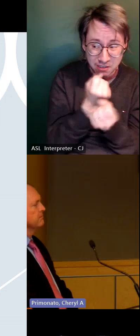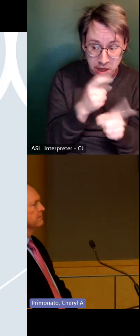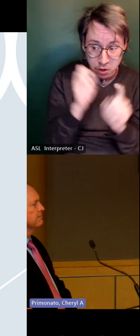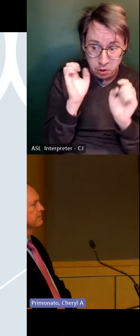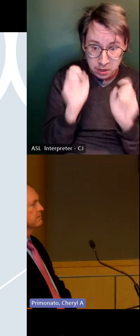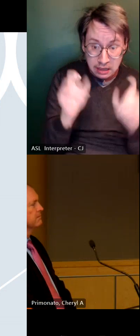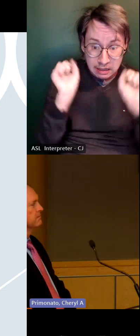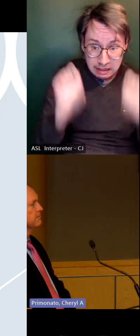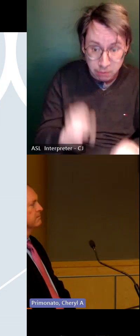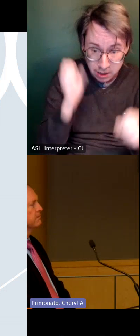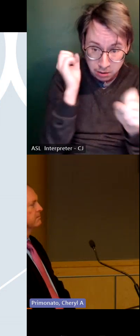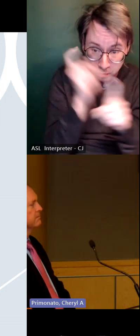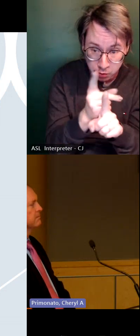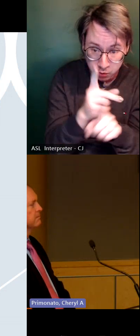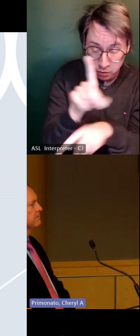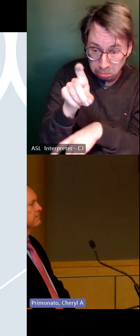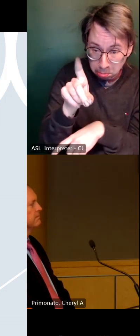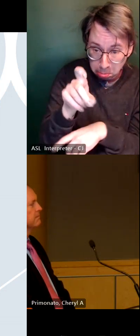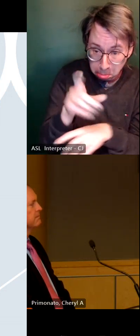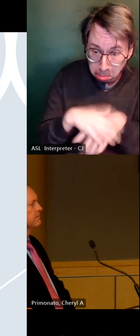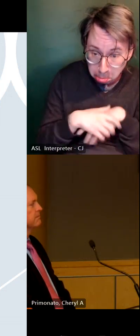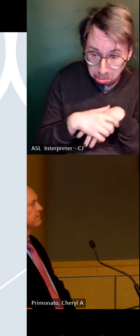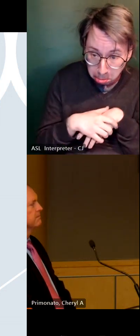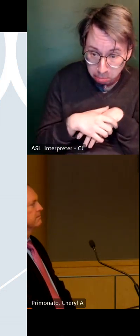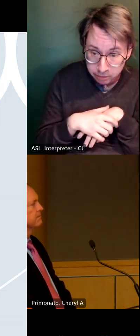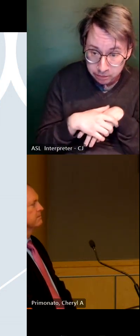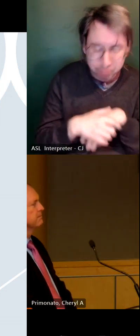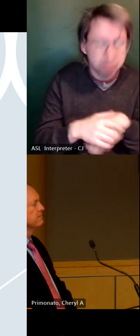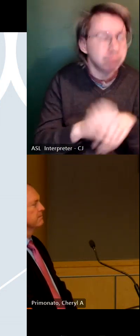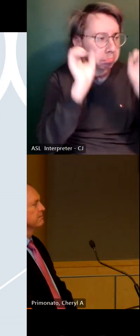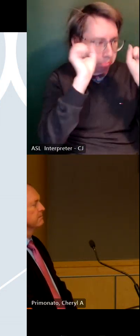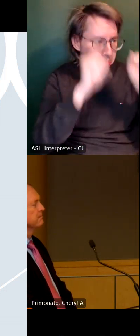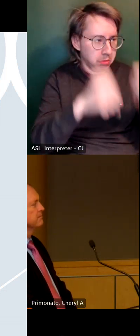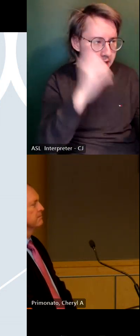those minutes. Can I get a motion? So moved.